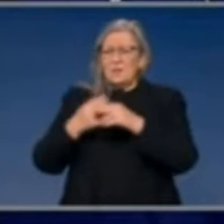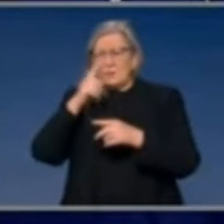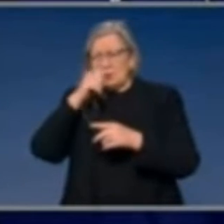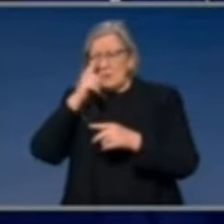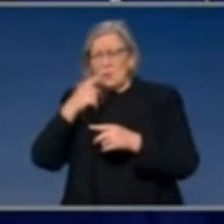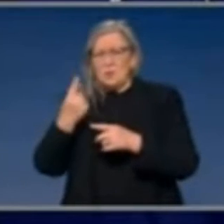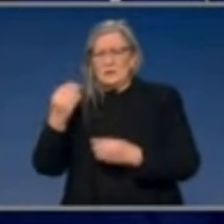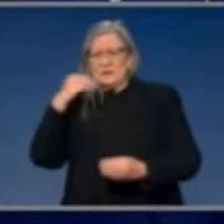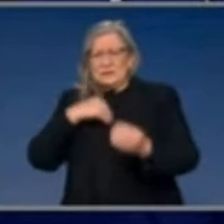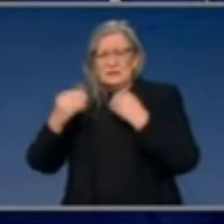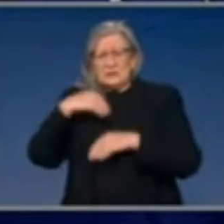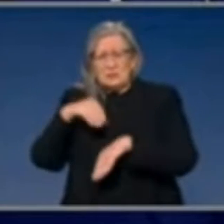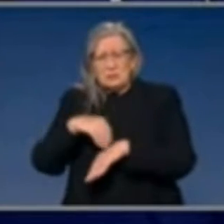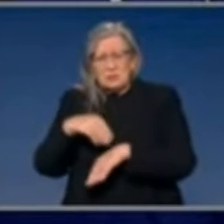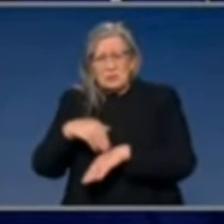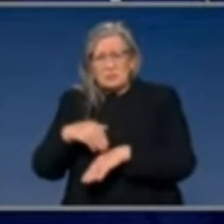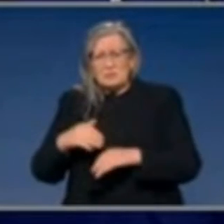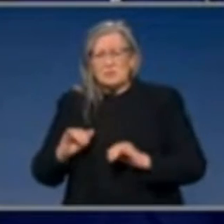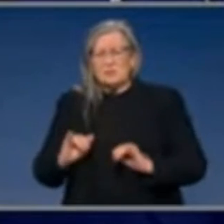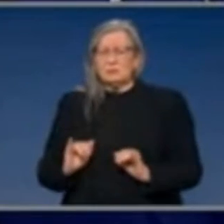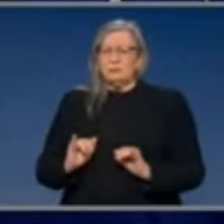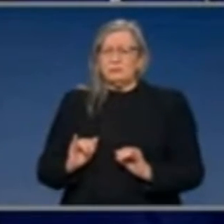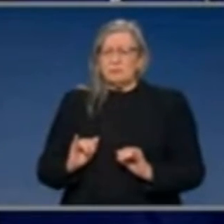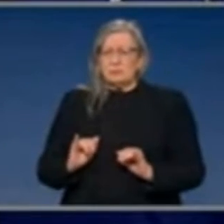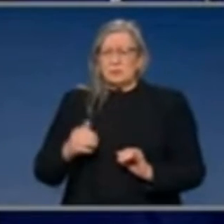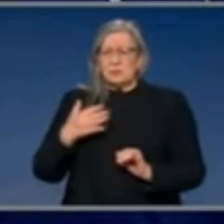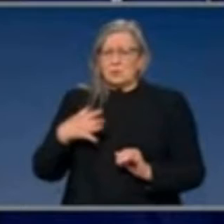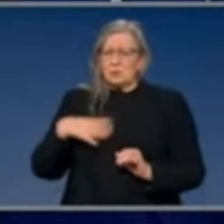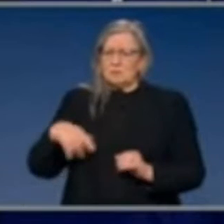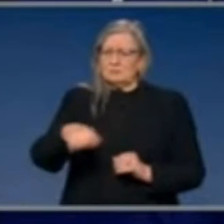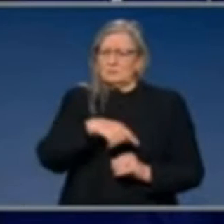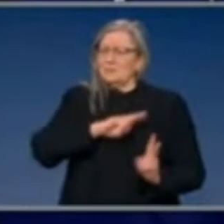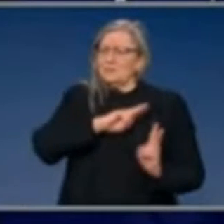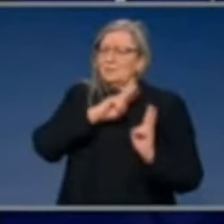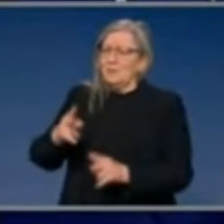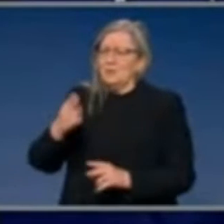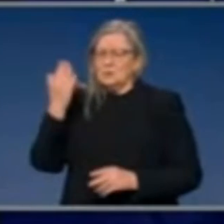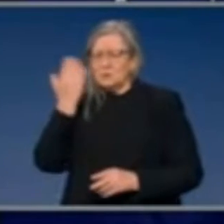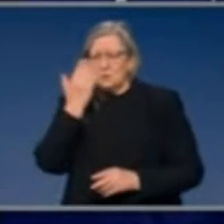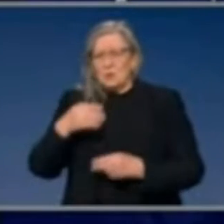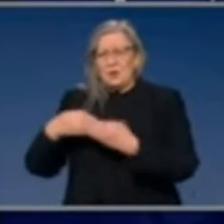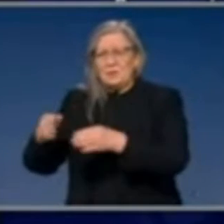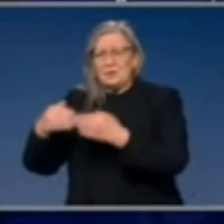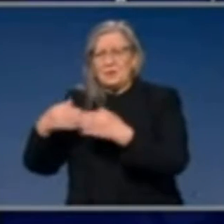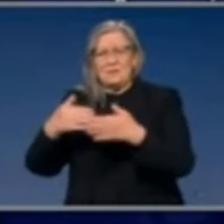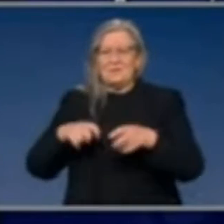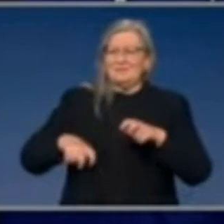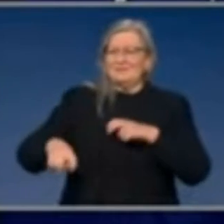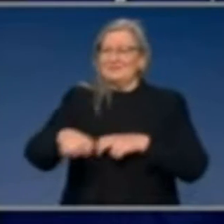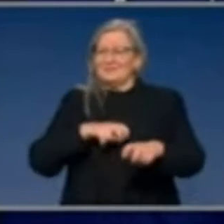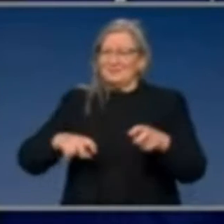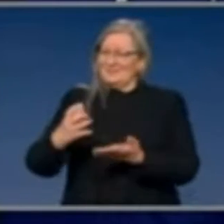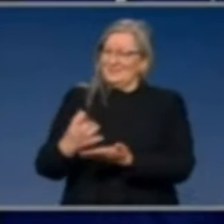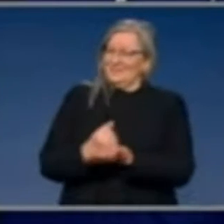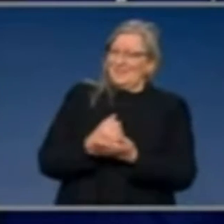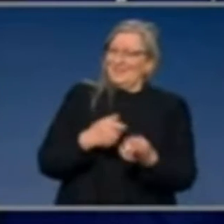back open again, we do so safely, get the community activities open again and do that safely, then we can help address some